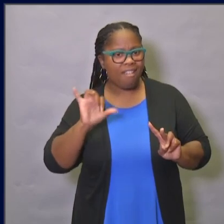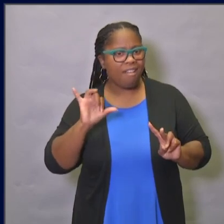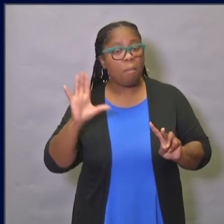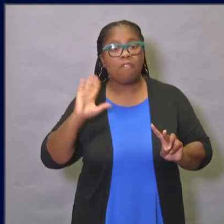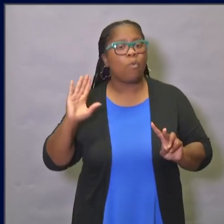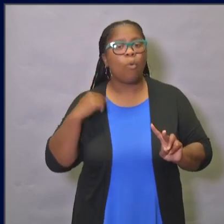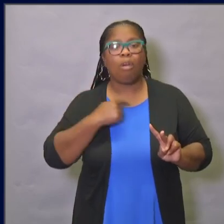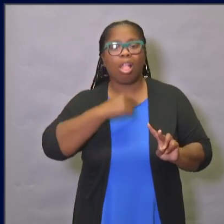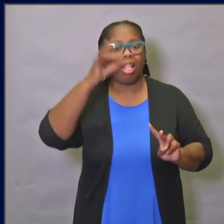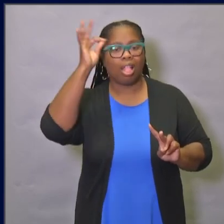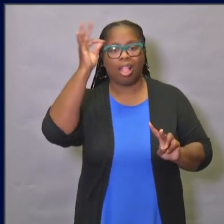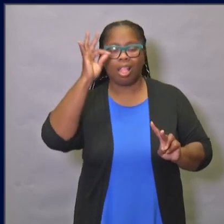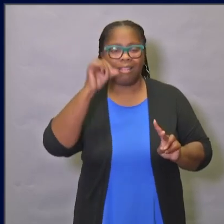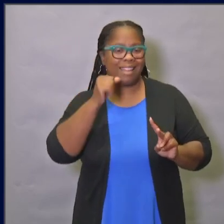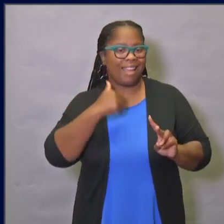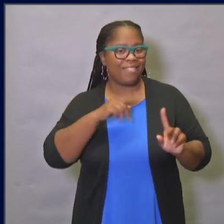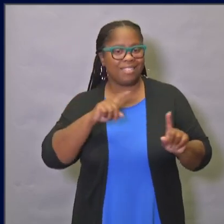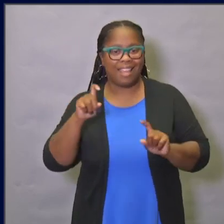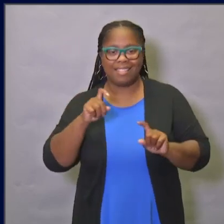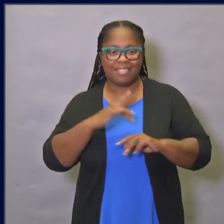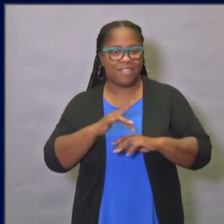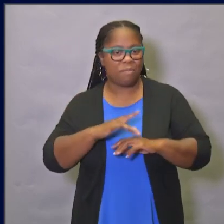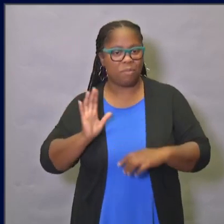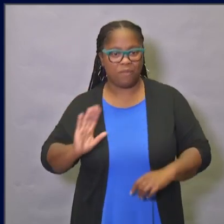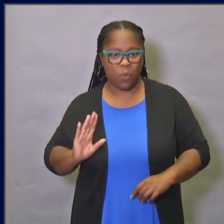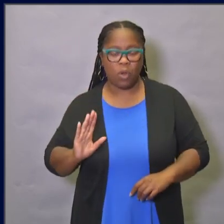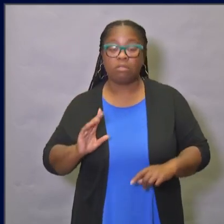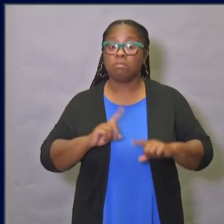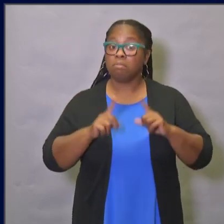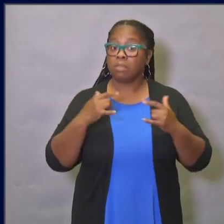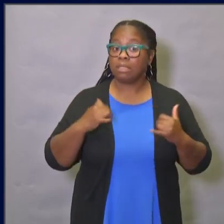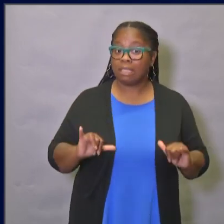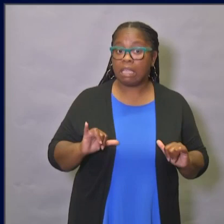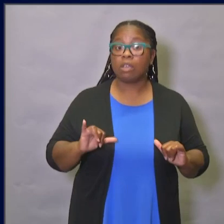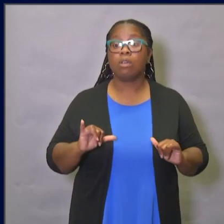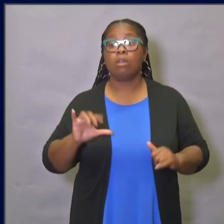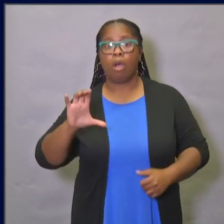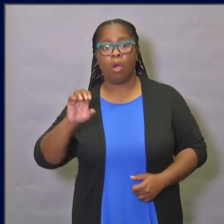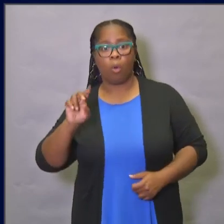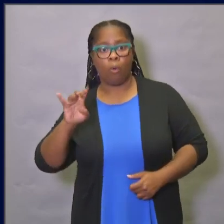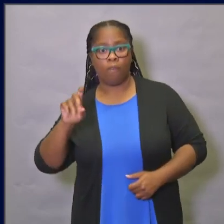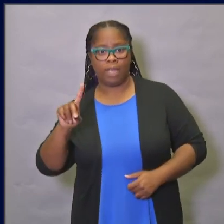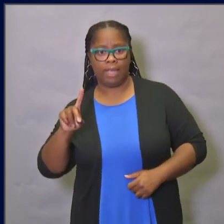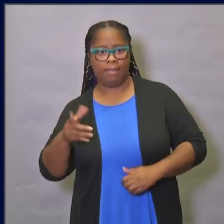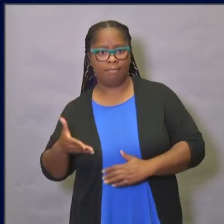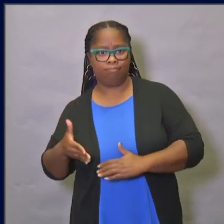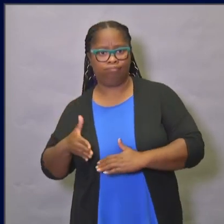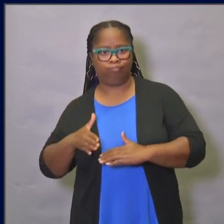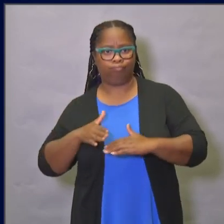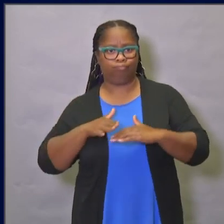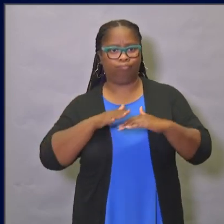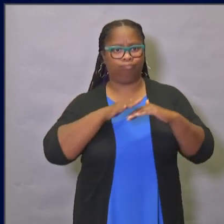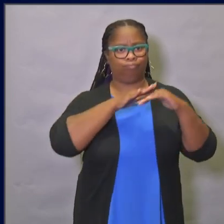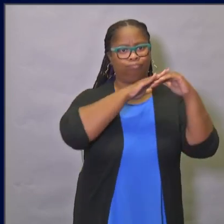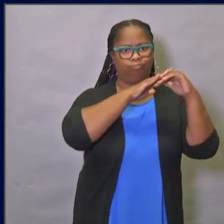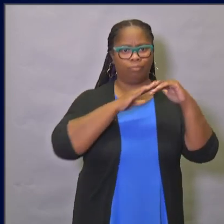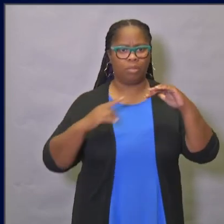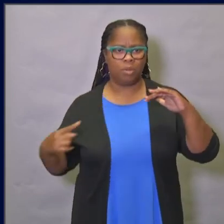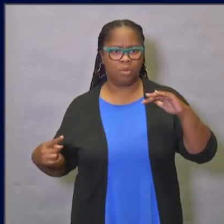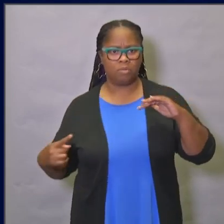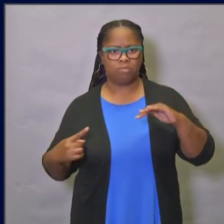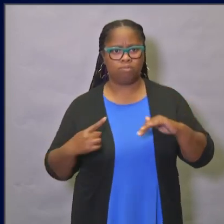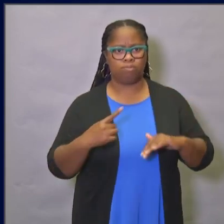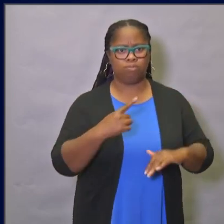March. Nonetheless, as COVID cases began increasing, you can see from this table